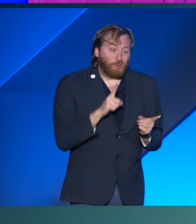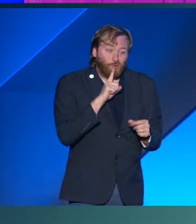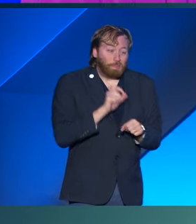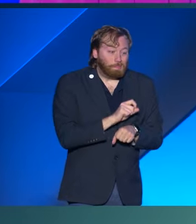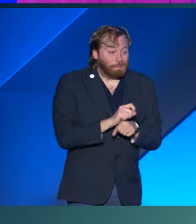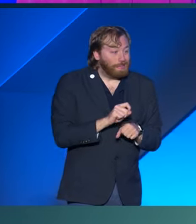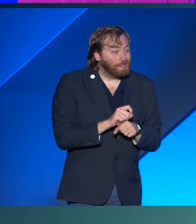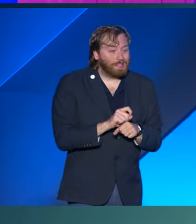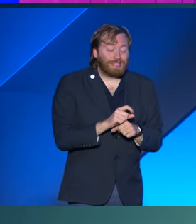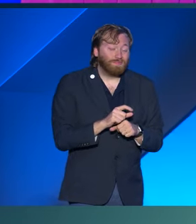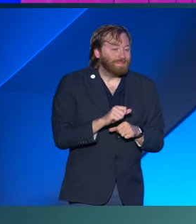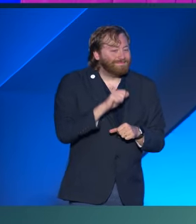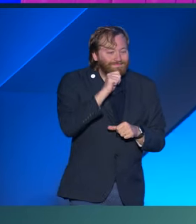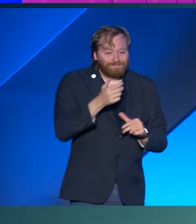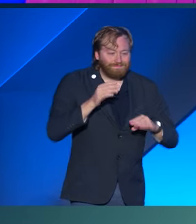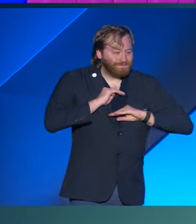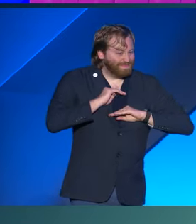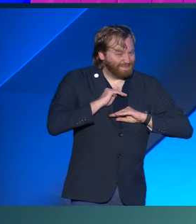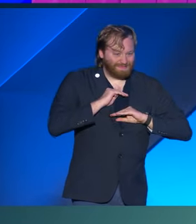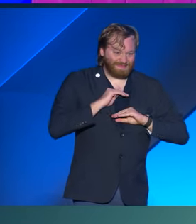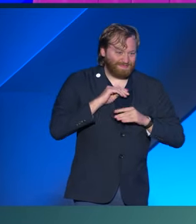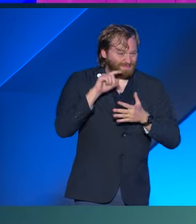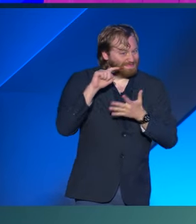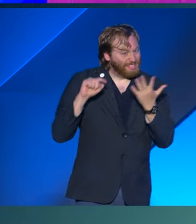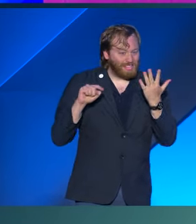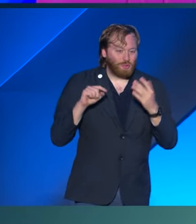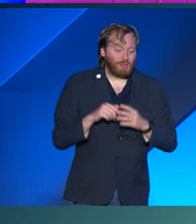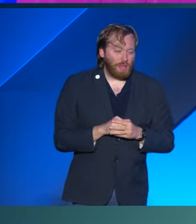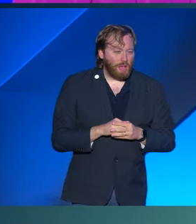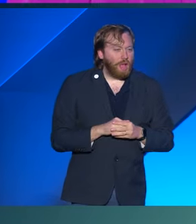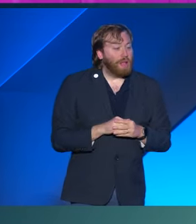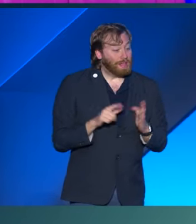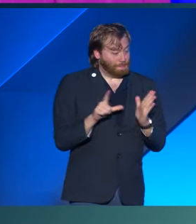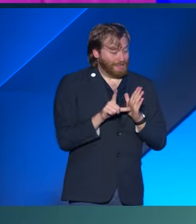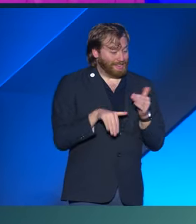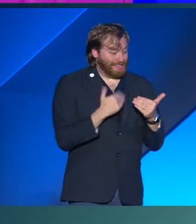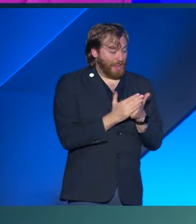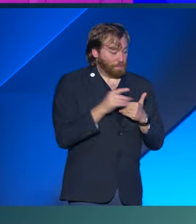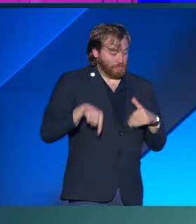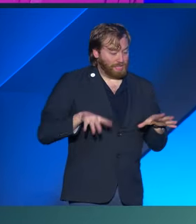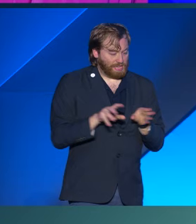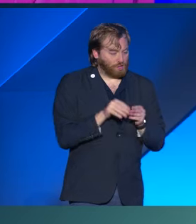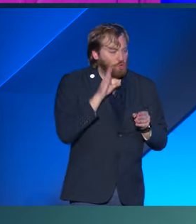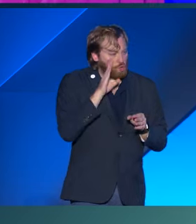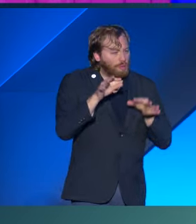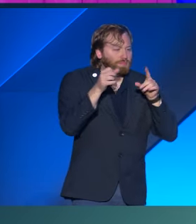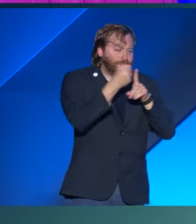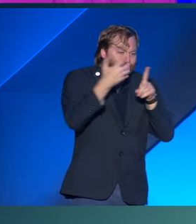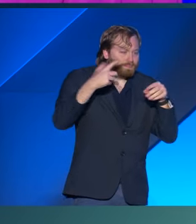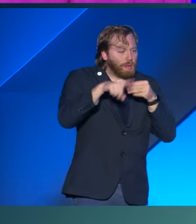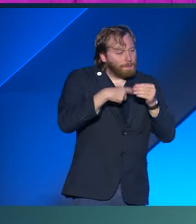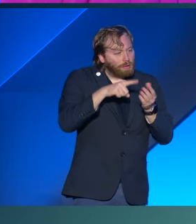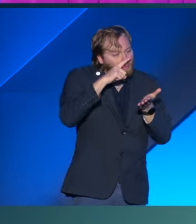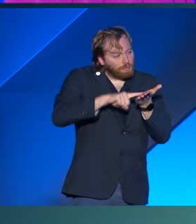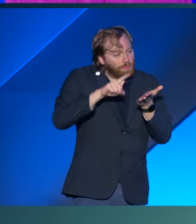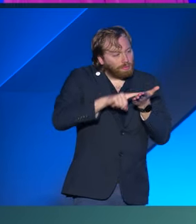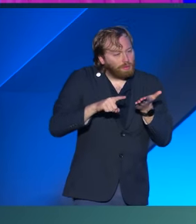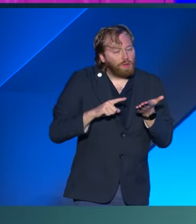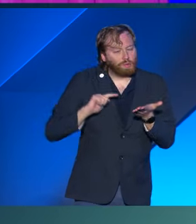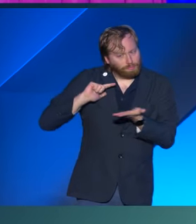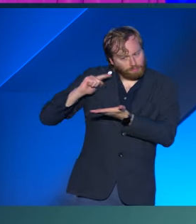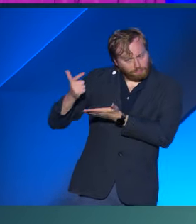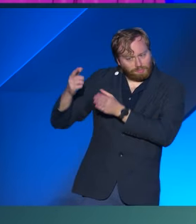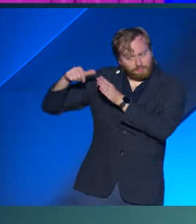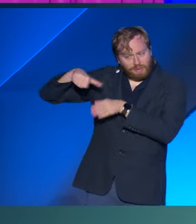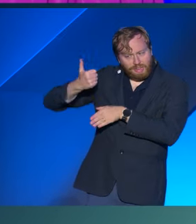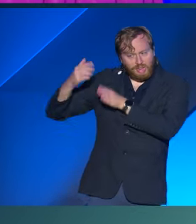drivers. Immediately following this session, you'll hear more about our work well-being research from Jan Emmanuel Deneve,